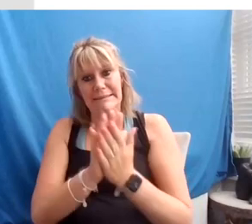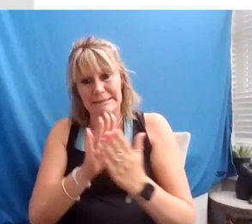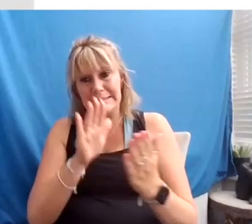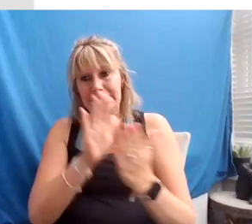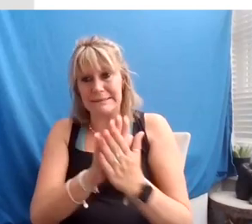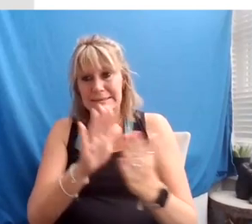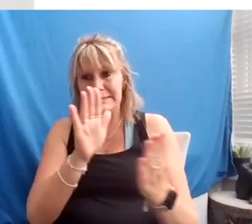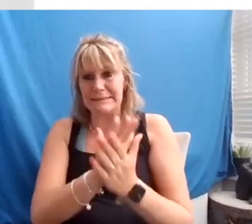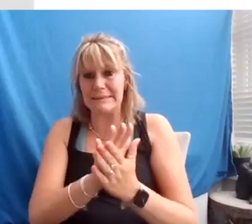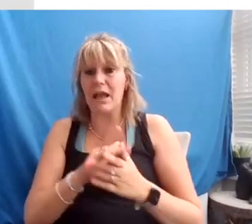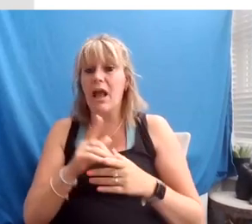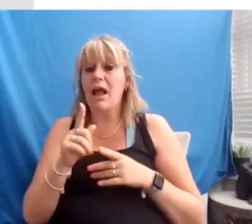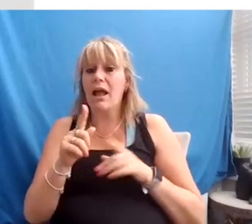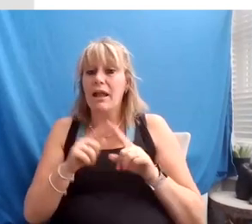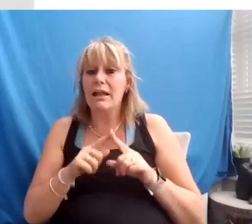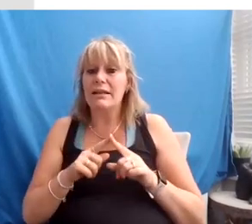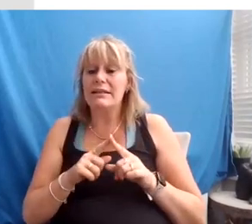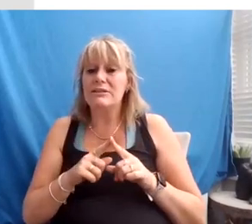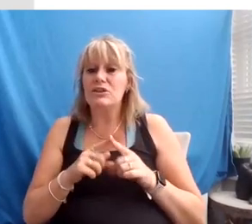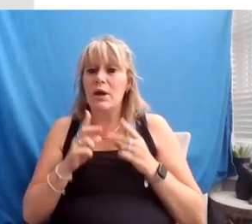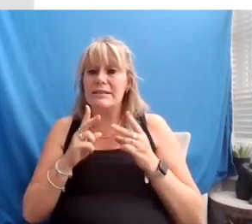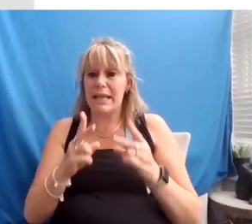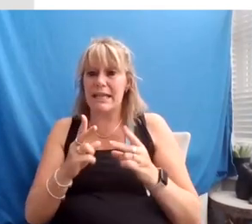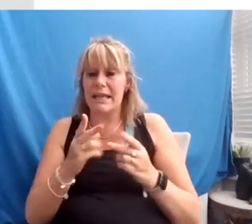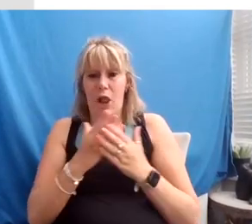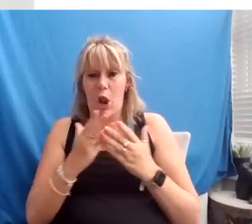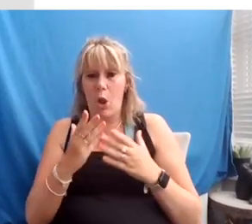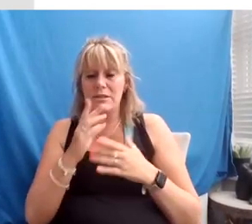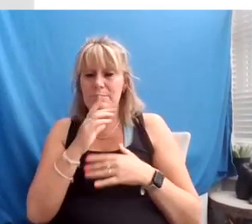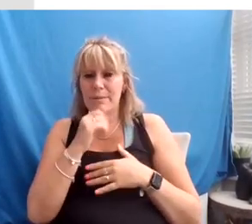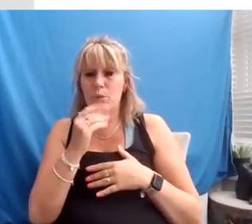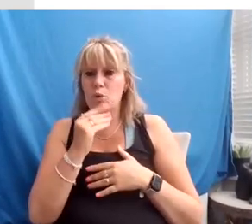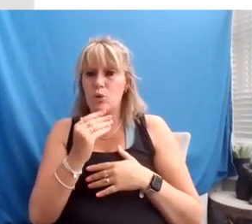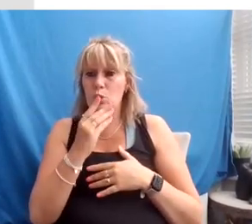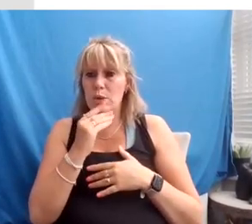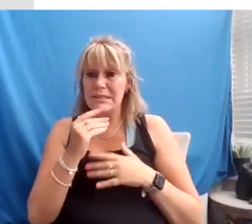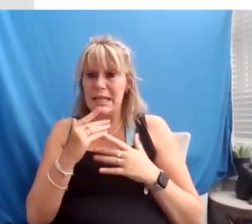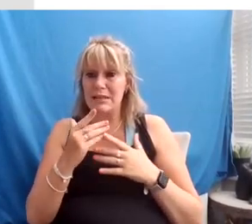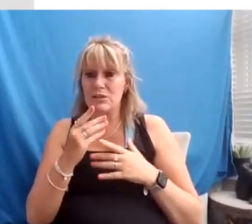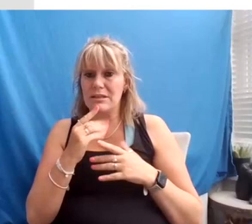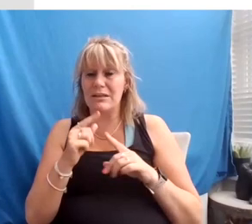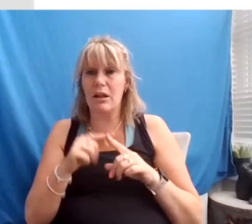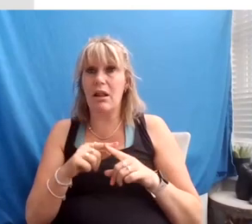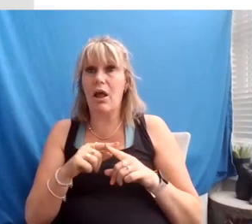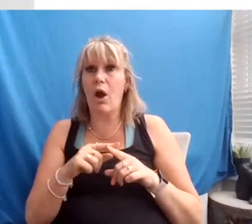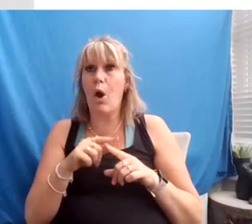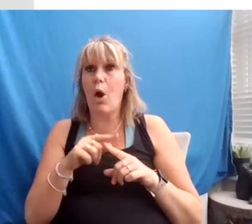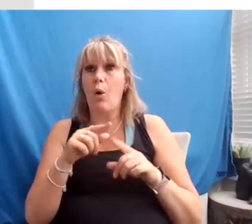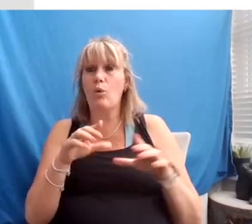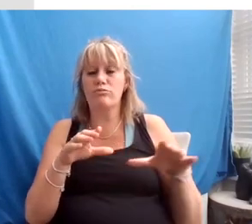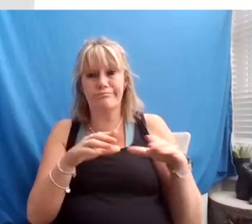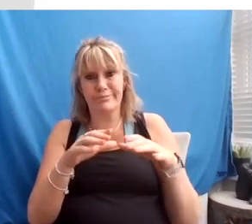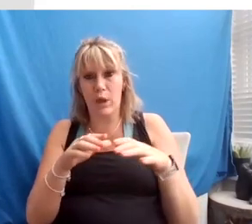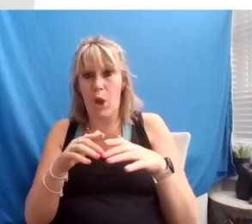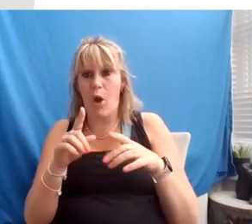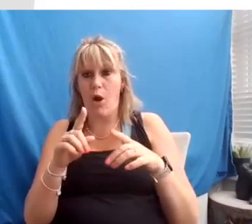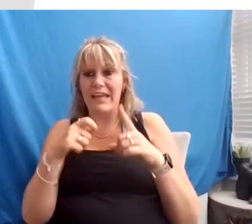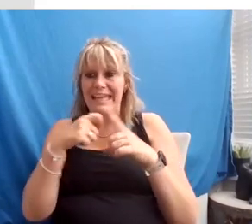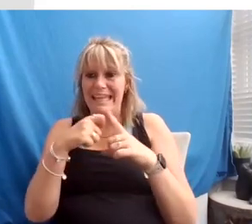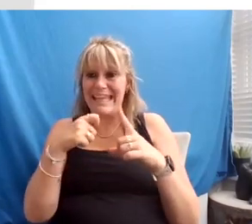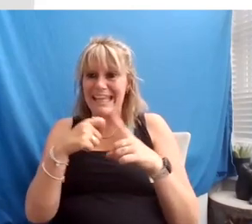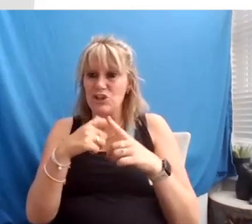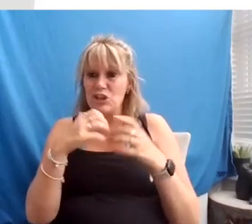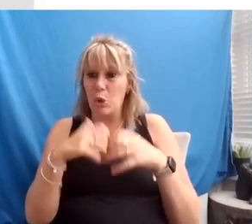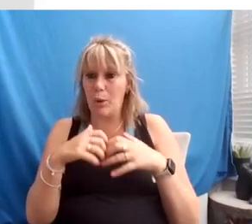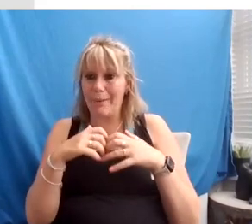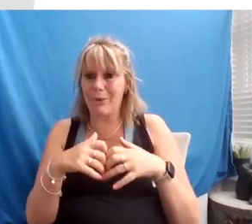people use. And she did a whole series of kitchen implements, which I thought was really interesting. What I